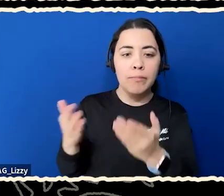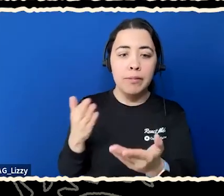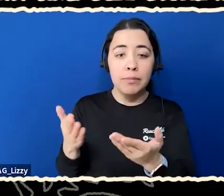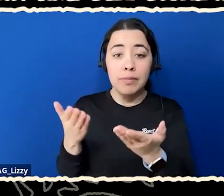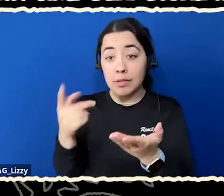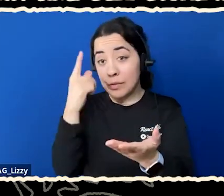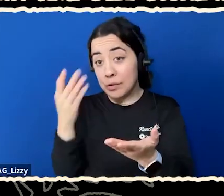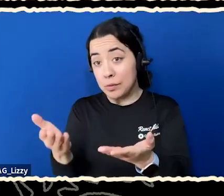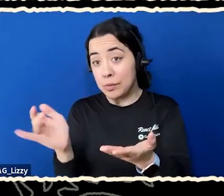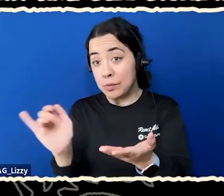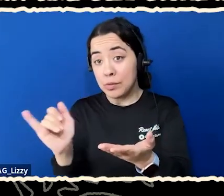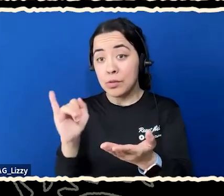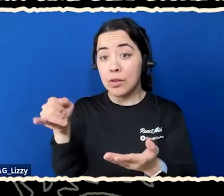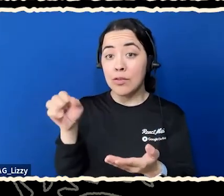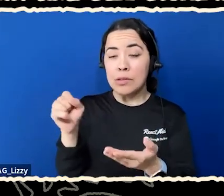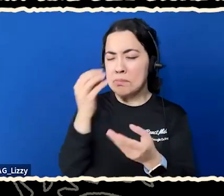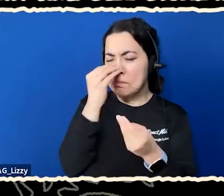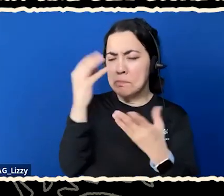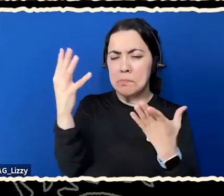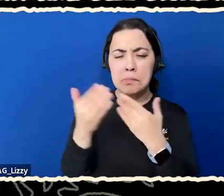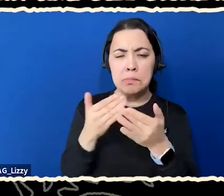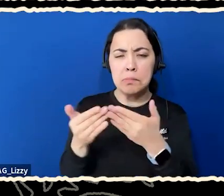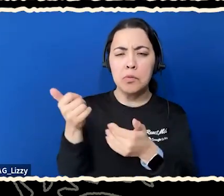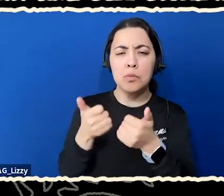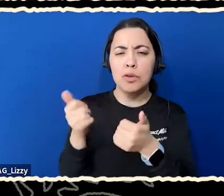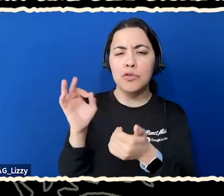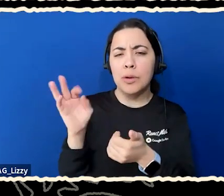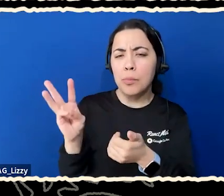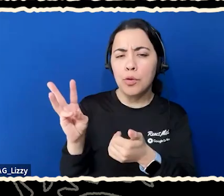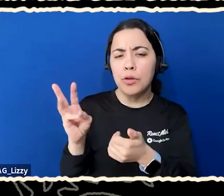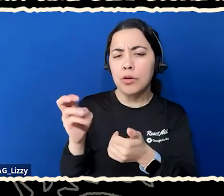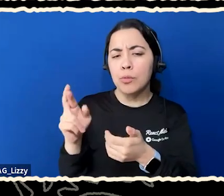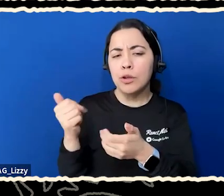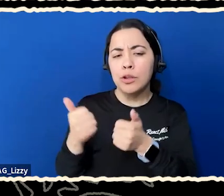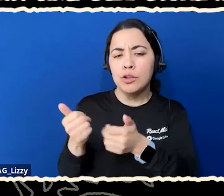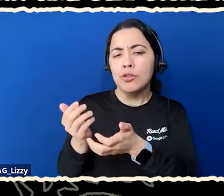JavaScript doesn't really care what framework allocated garbage.